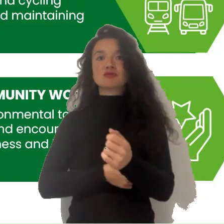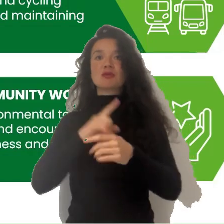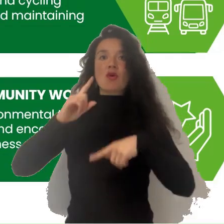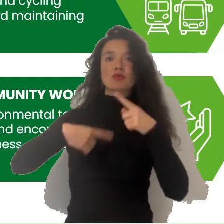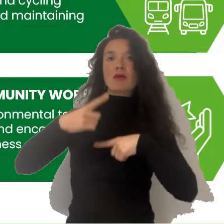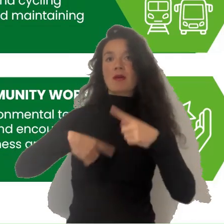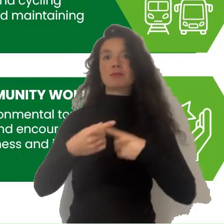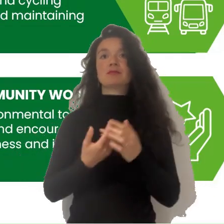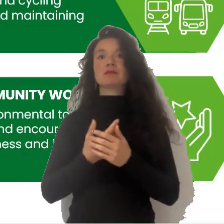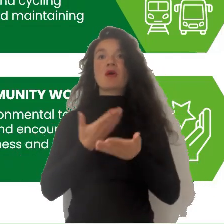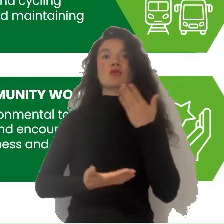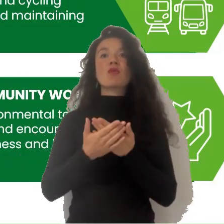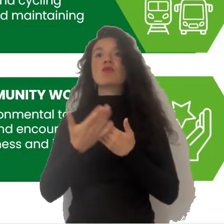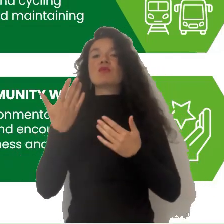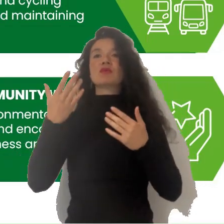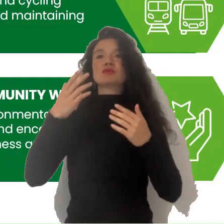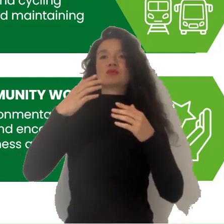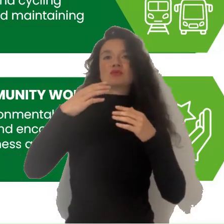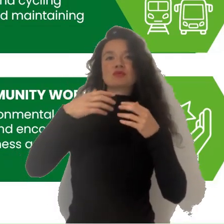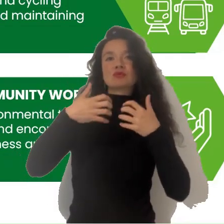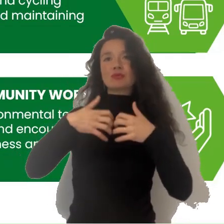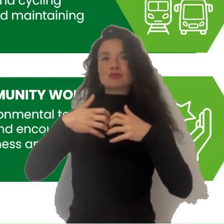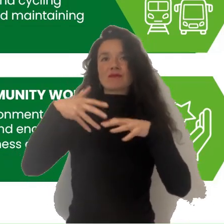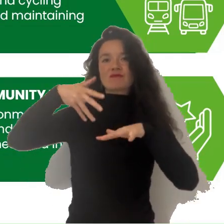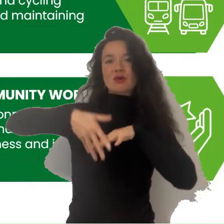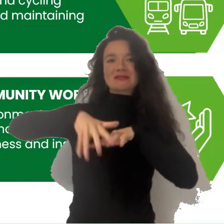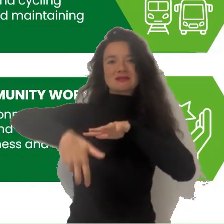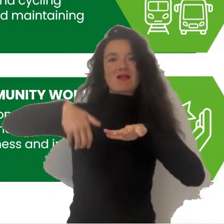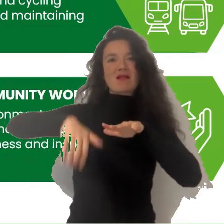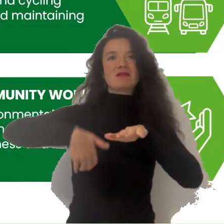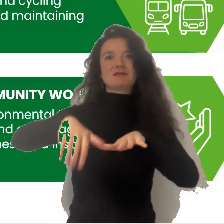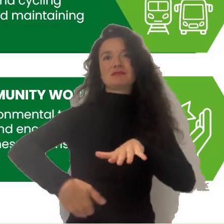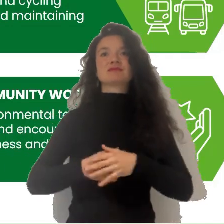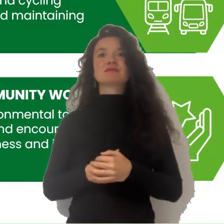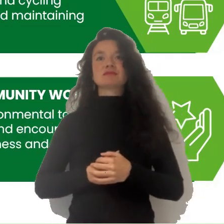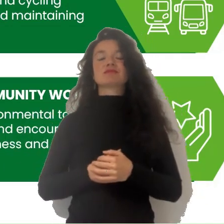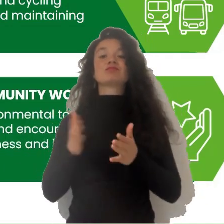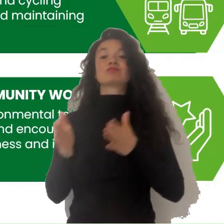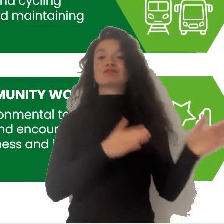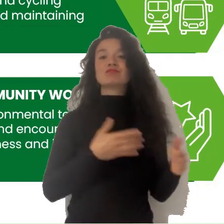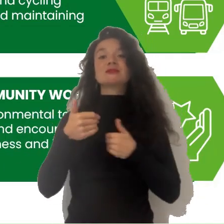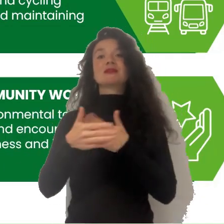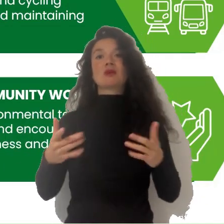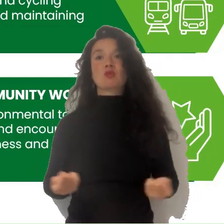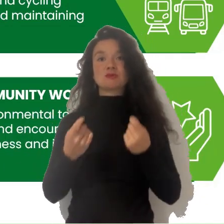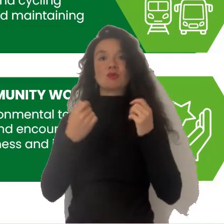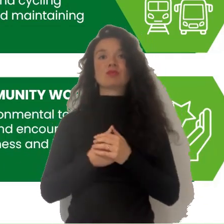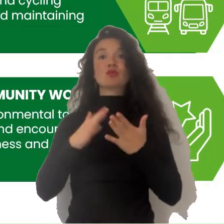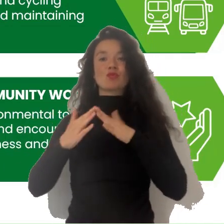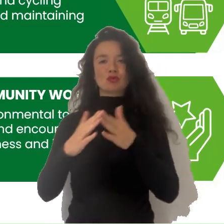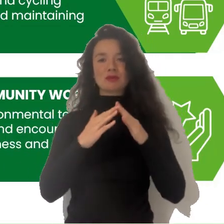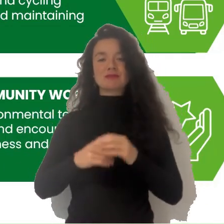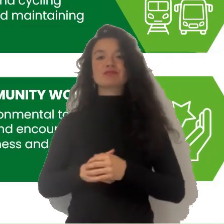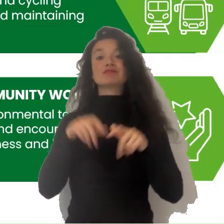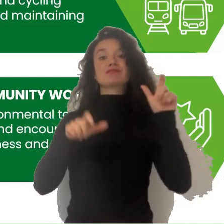can include environmental topics in their lessons. They can educate children, because when we educate children, then they will know